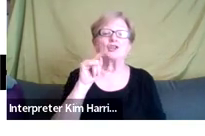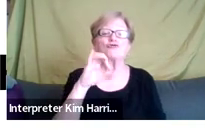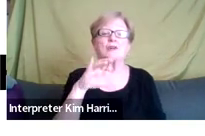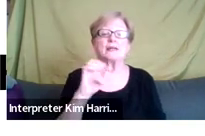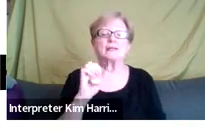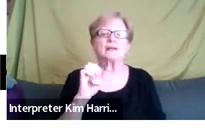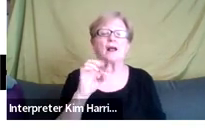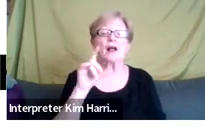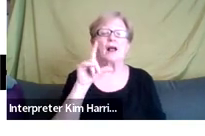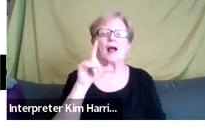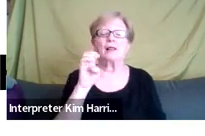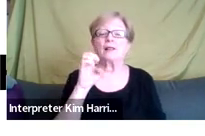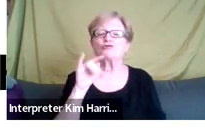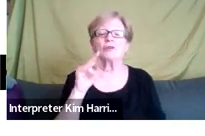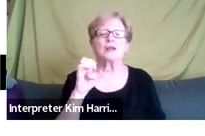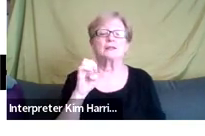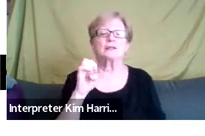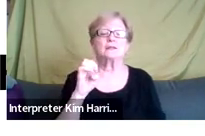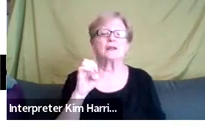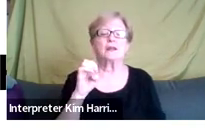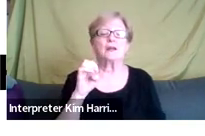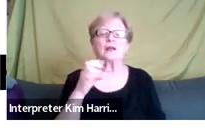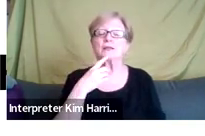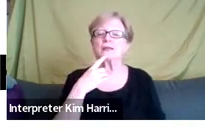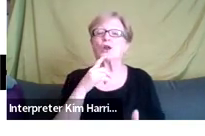Latrice, I'm sorry if I said your name wrong, Latrice, said